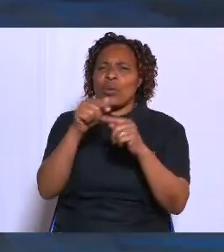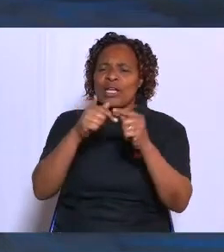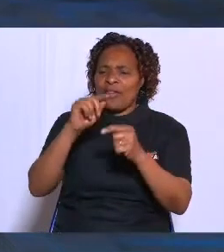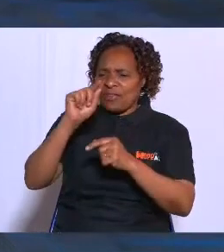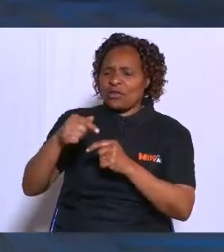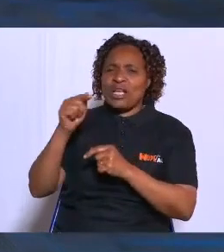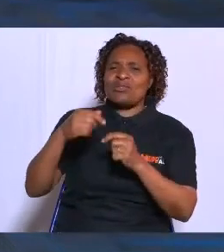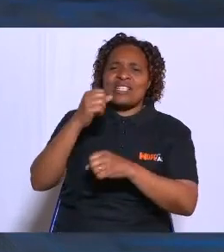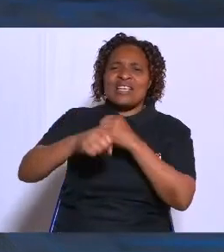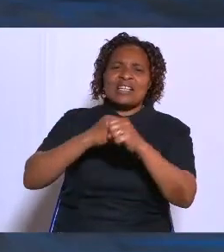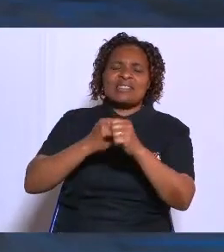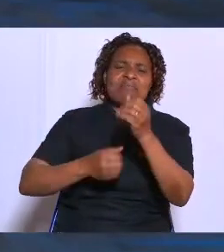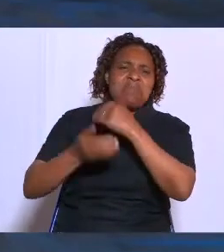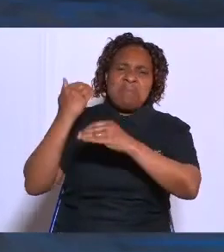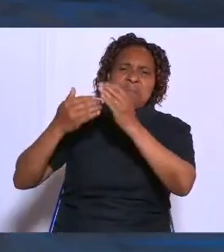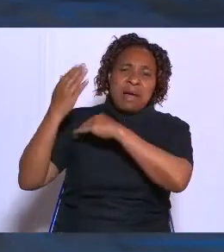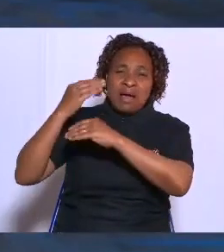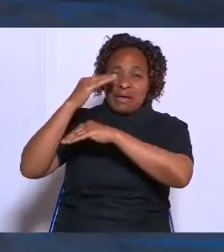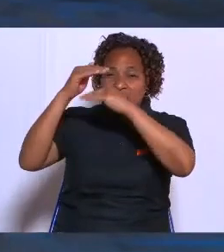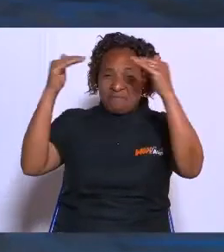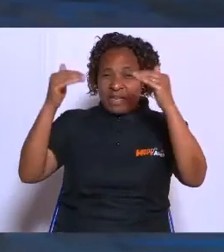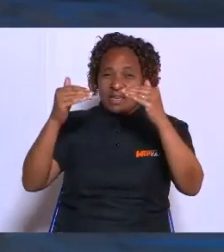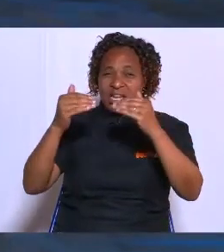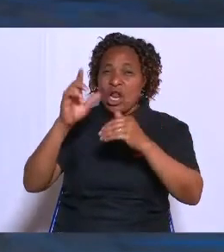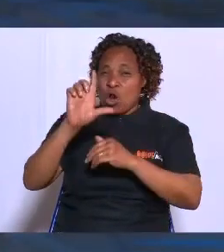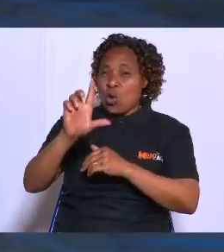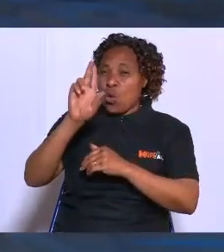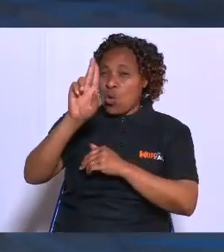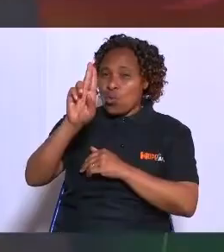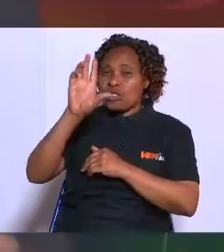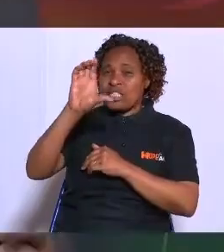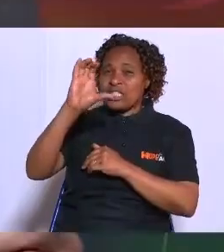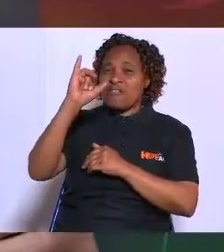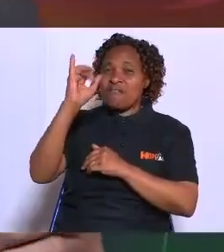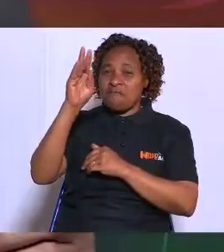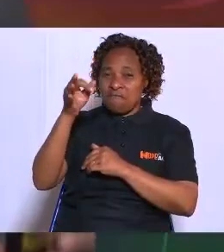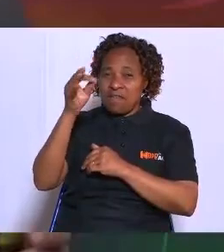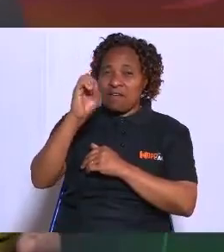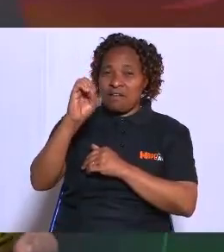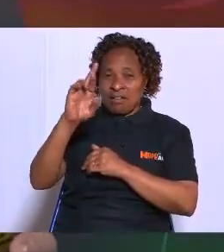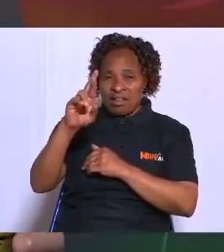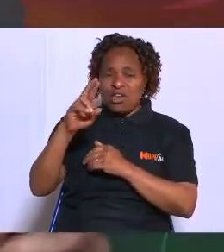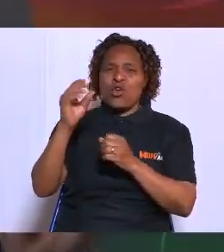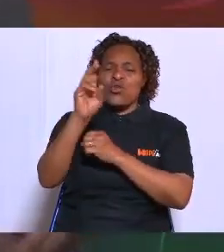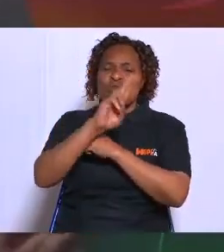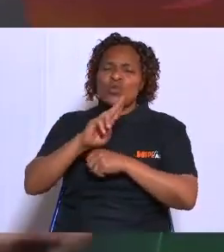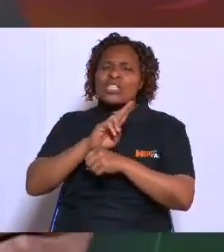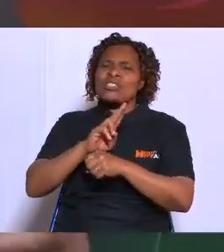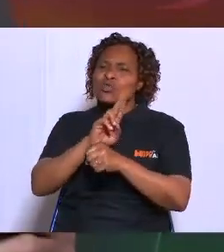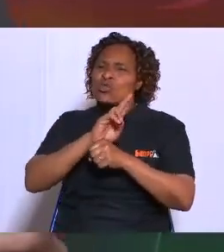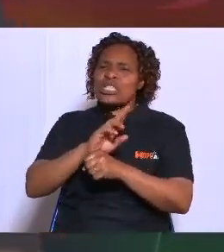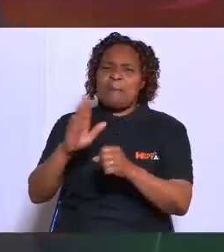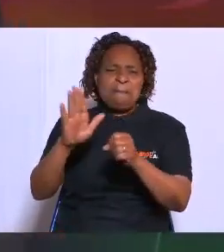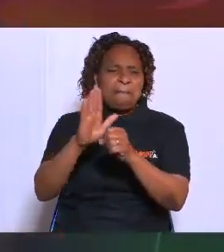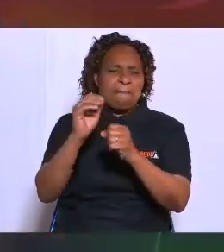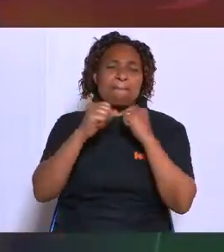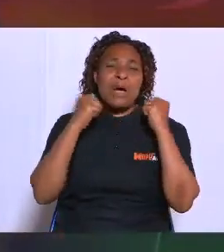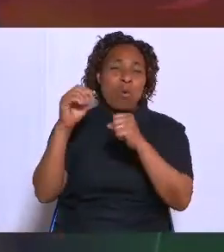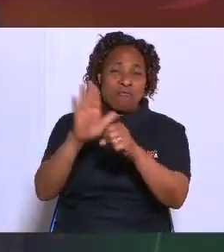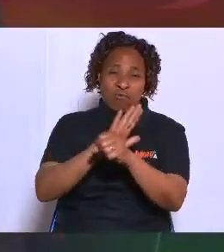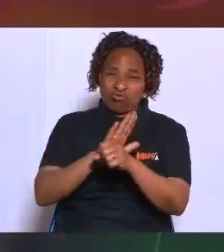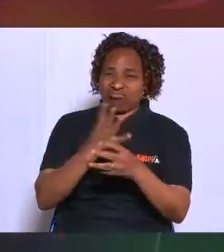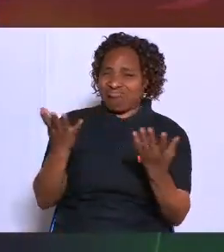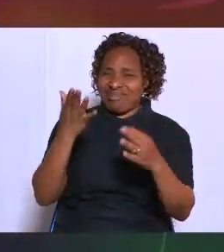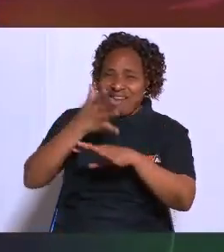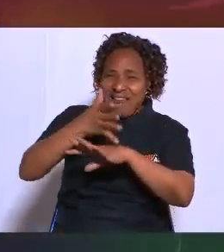ago in heaven Lucifer the Fallen Angel used powerful deceptions to deceive